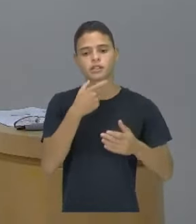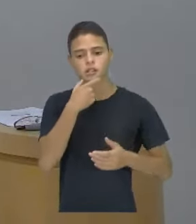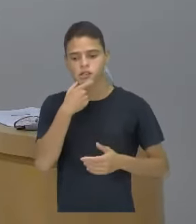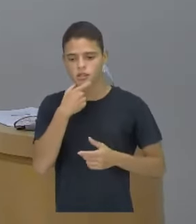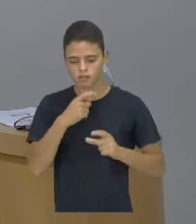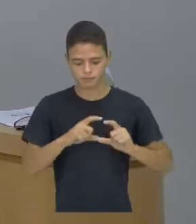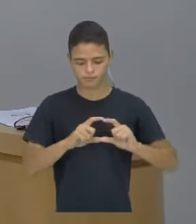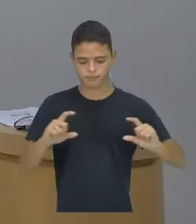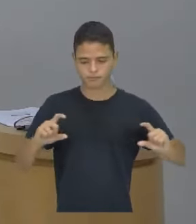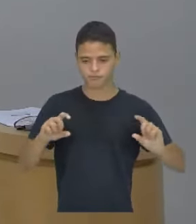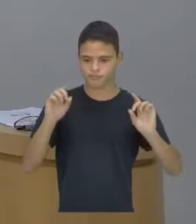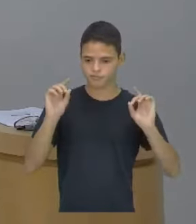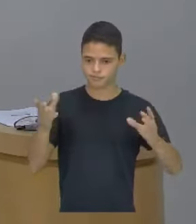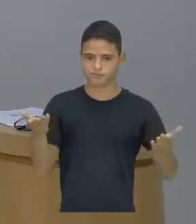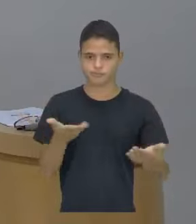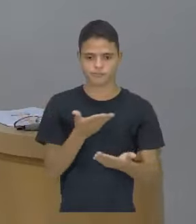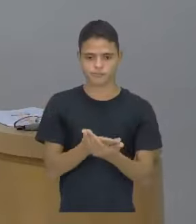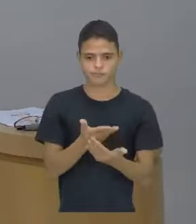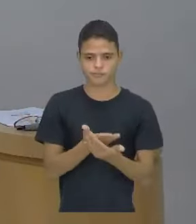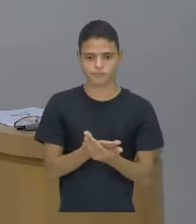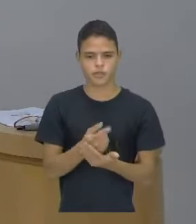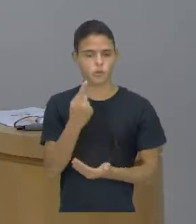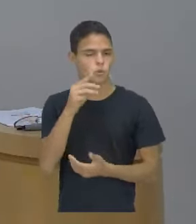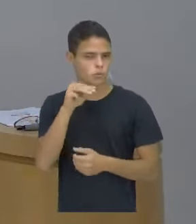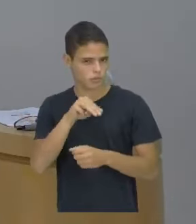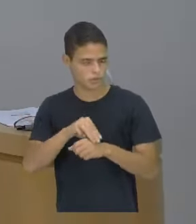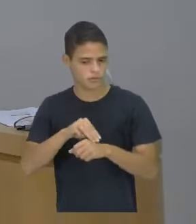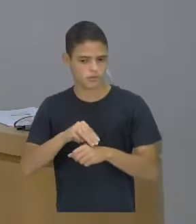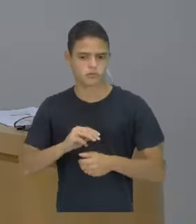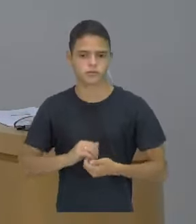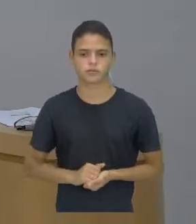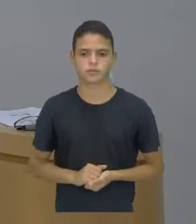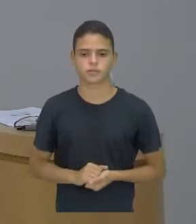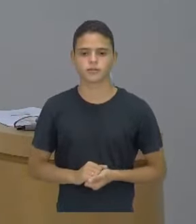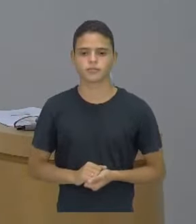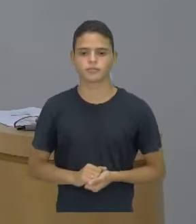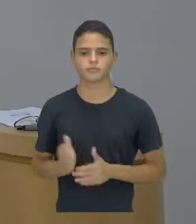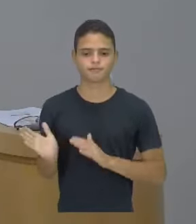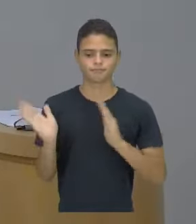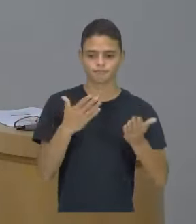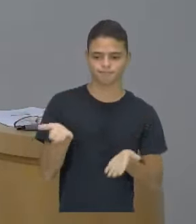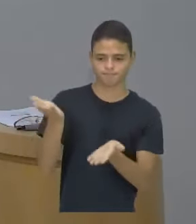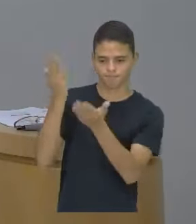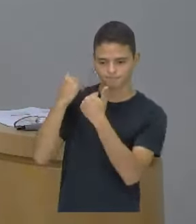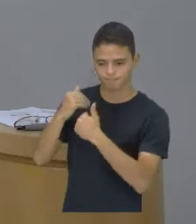legendado especialmente para essa aula. Quase um minutinho. Video time. Let's go.